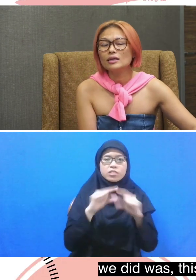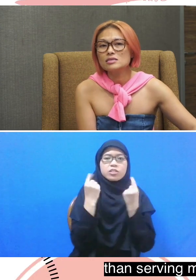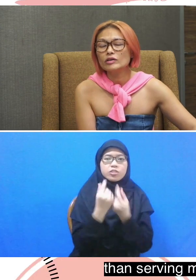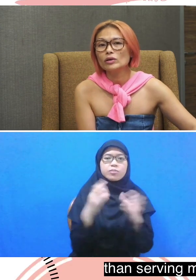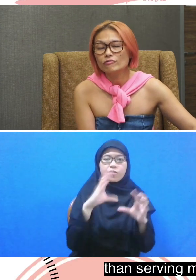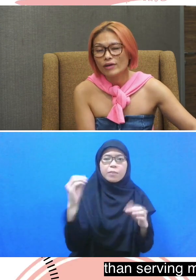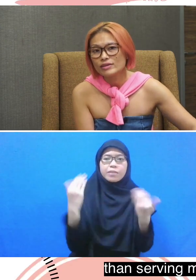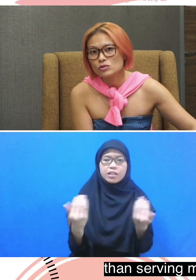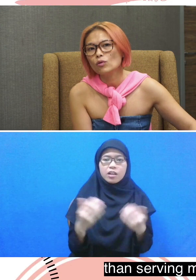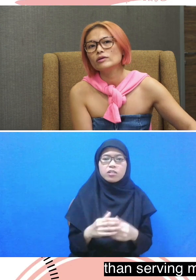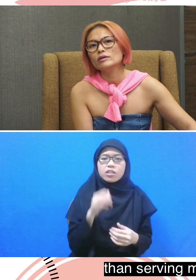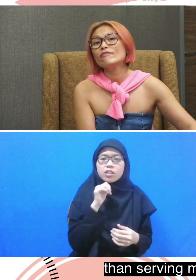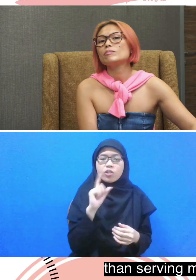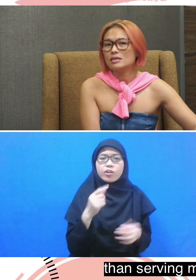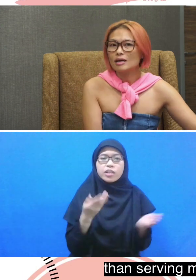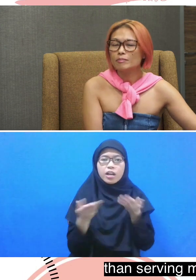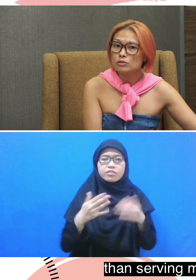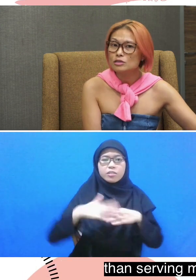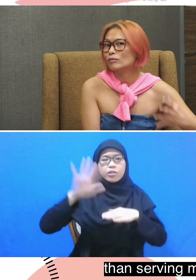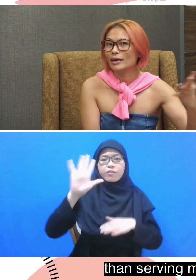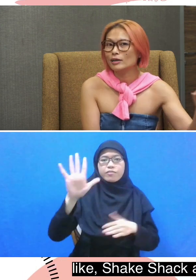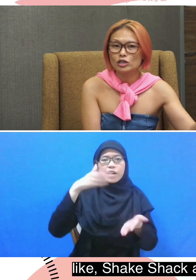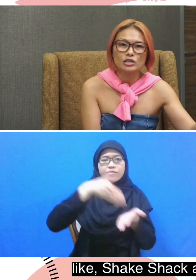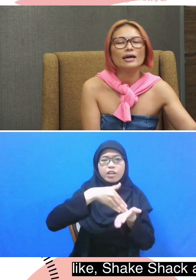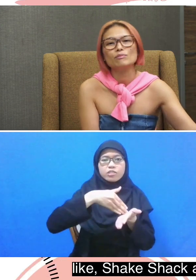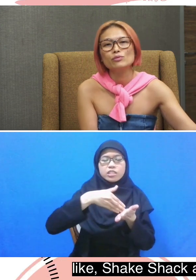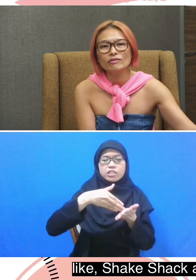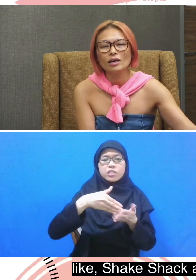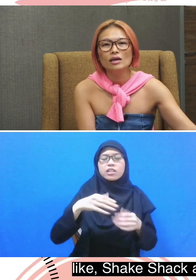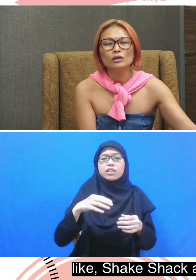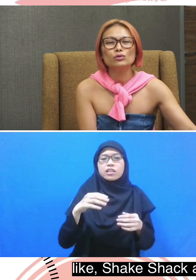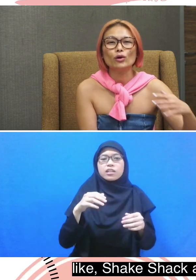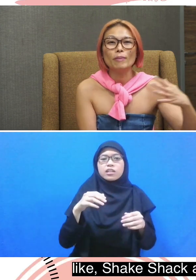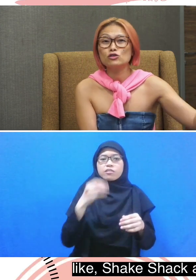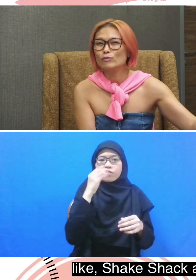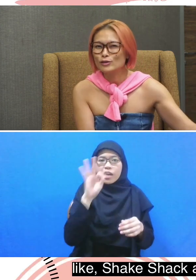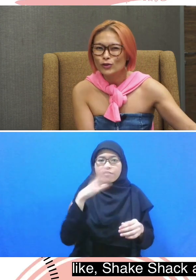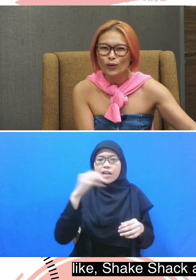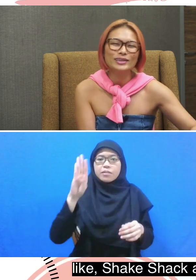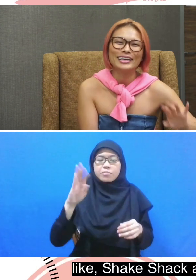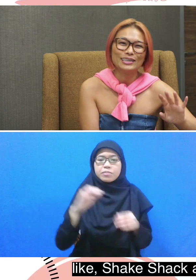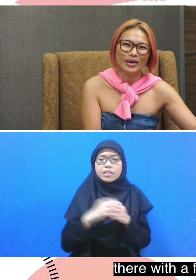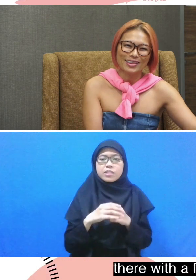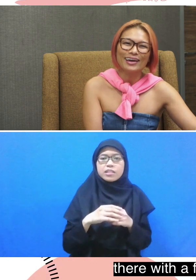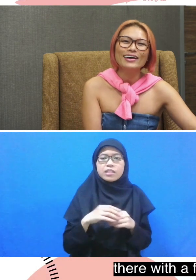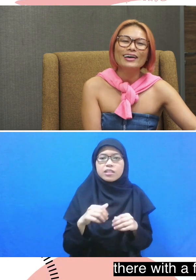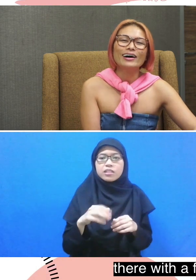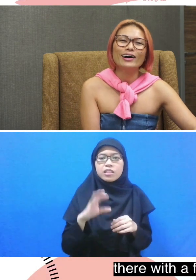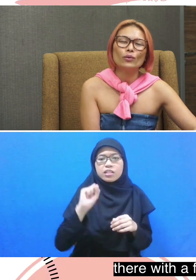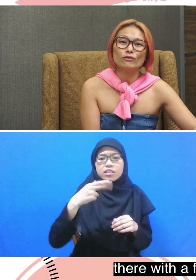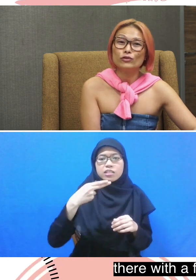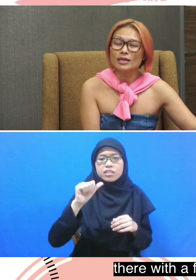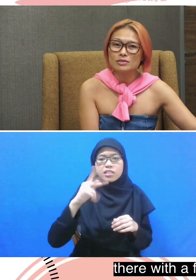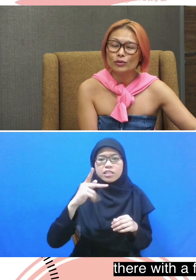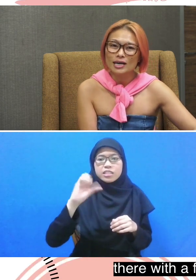other than serving more than 5,000 over F&B establishments from like Shake Shack and Privé to your Ba Chor Mee store, likely we are there